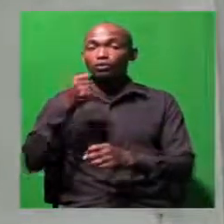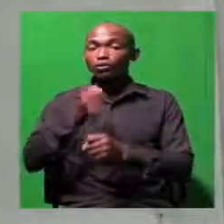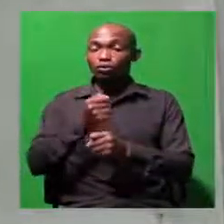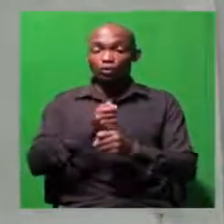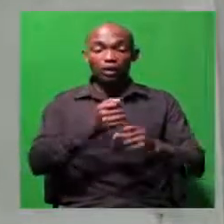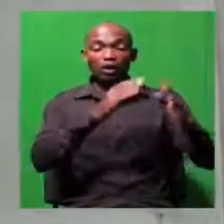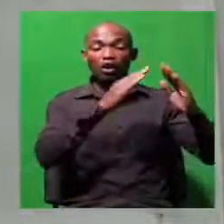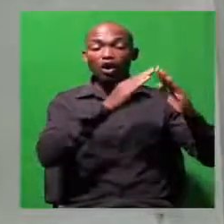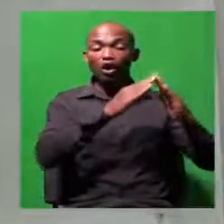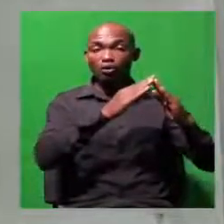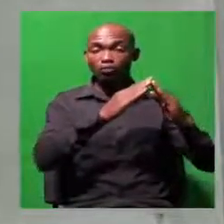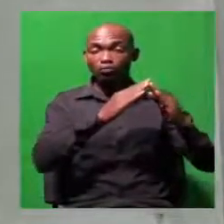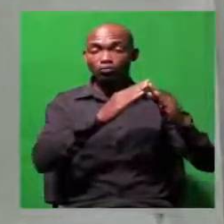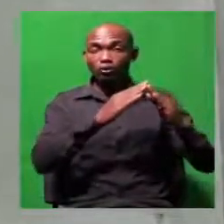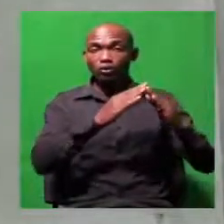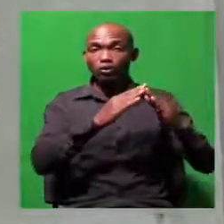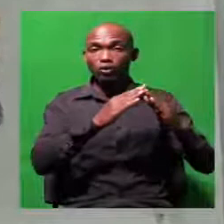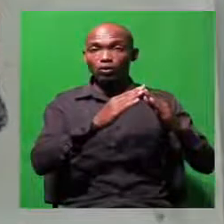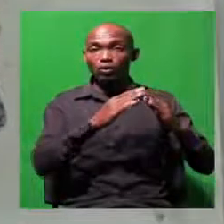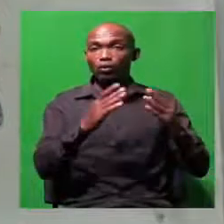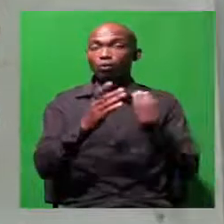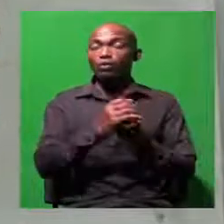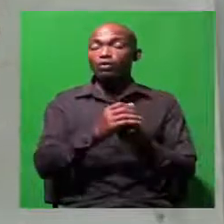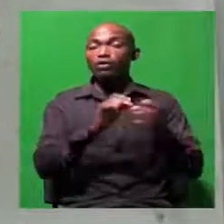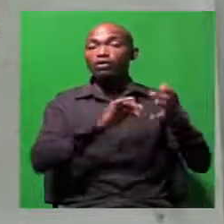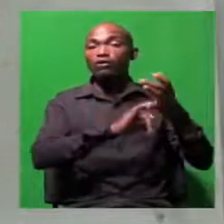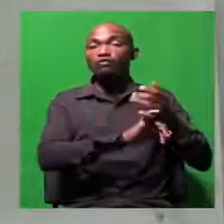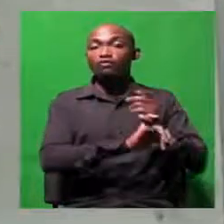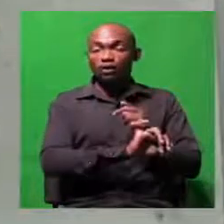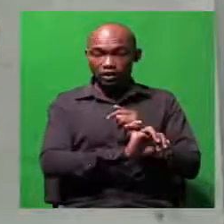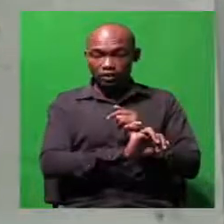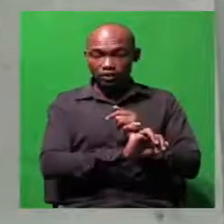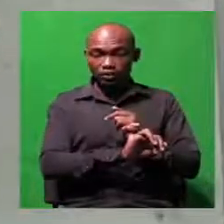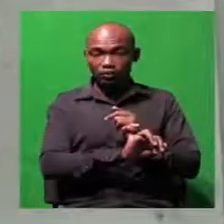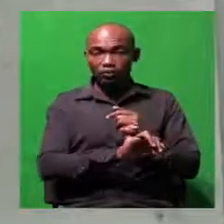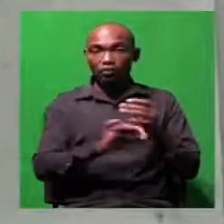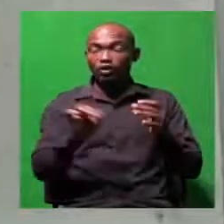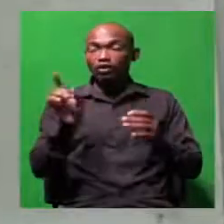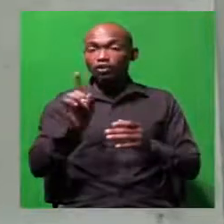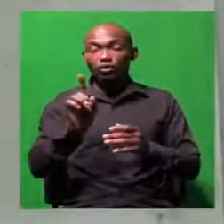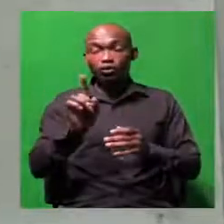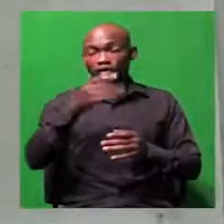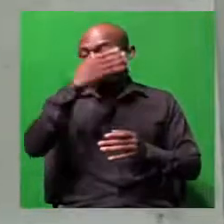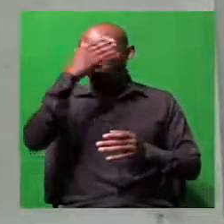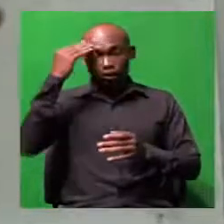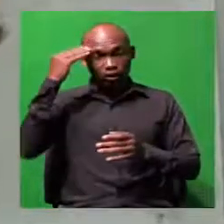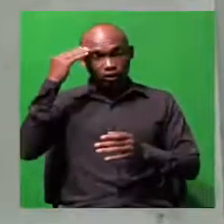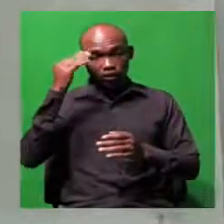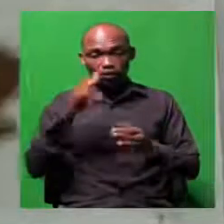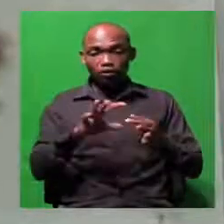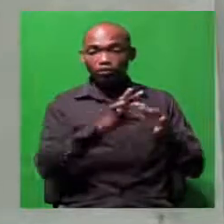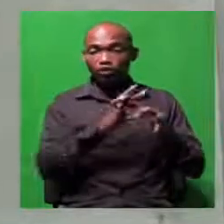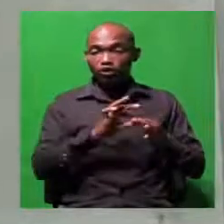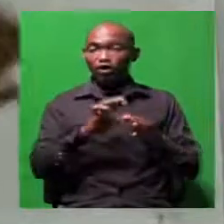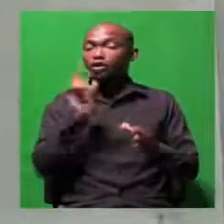do at home with your fellow students. Don't forget to share